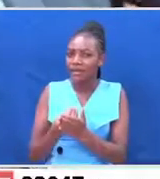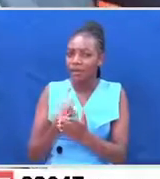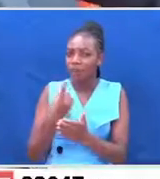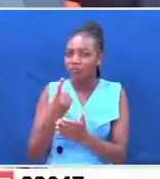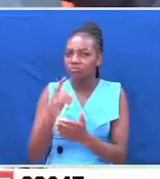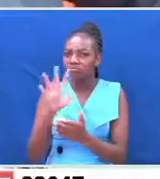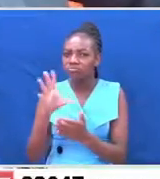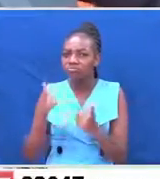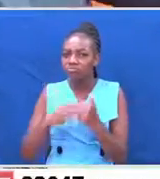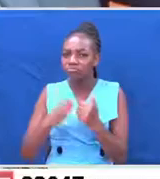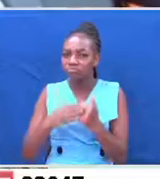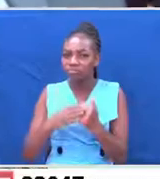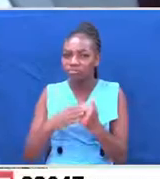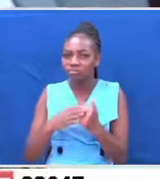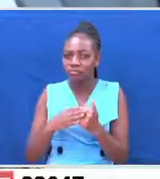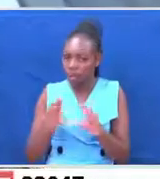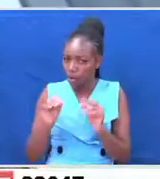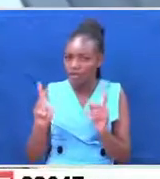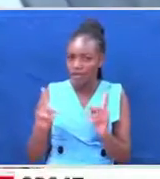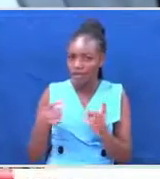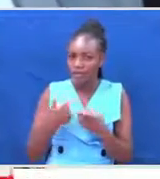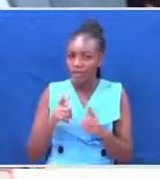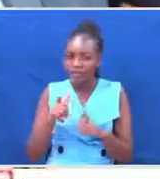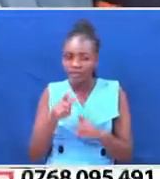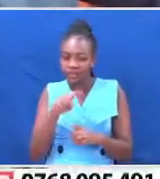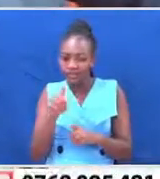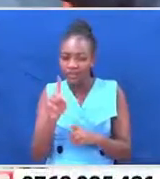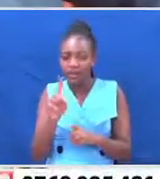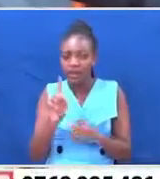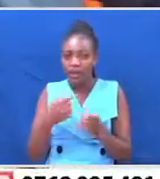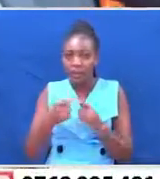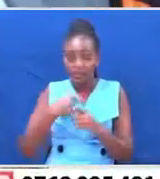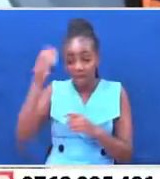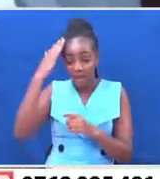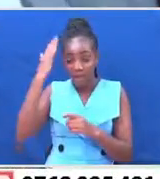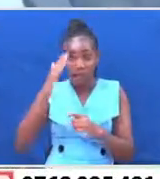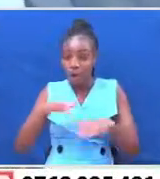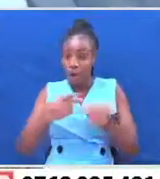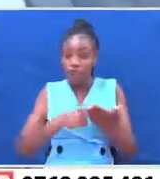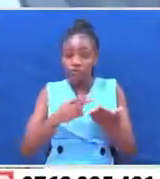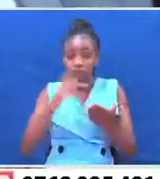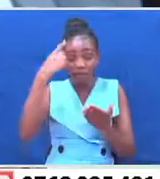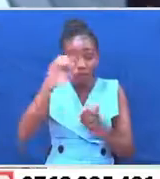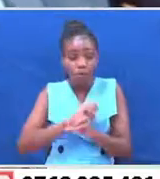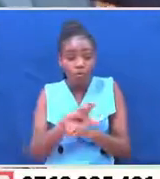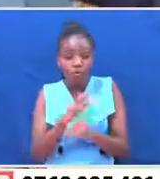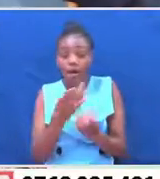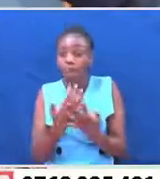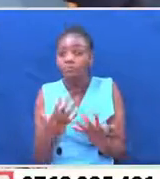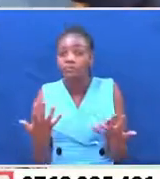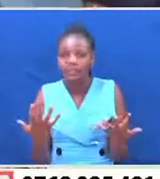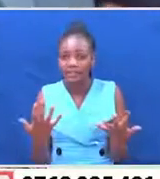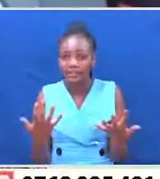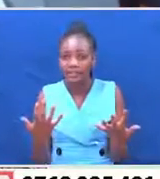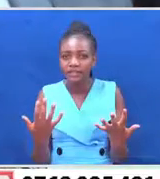169. Yes, Mr. Chairman. Okay. By that time, are you aware how much you had paid by for COVID items? We